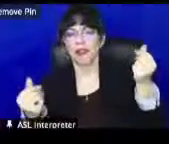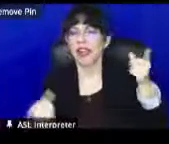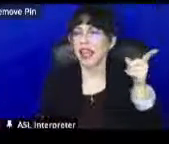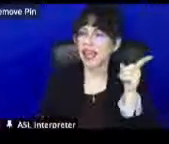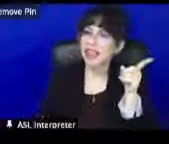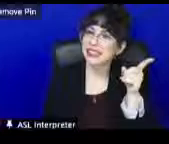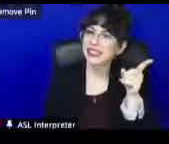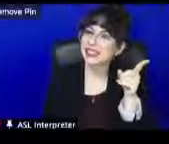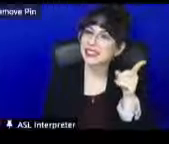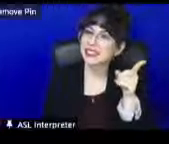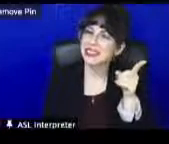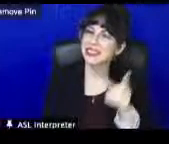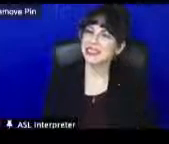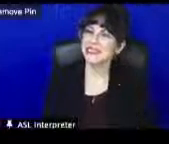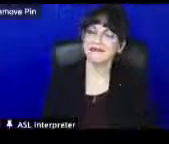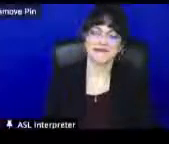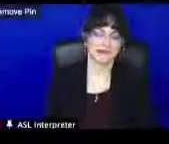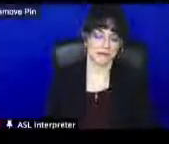Great.